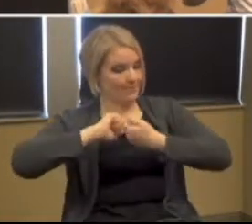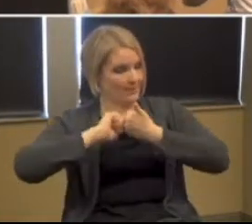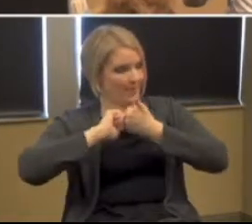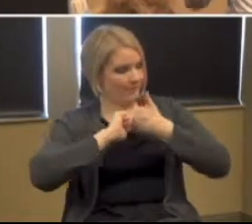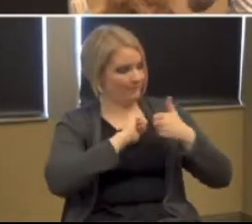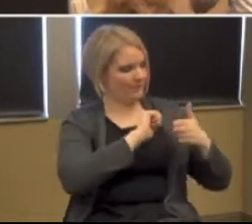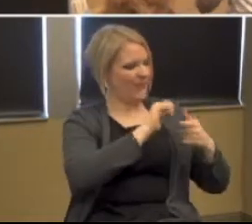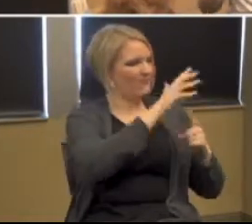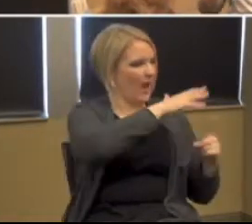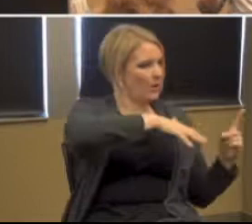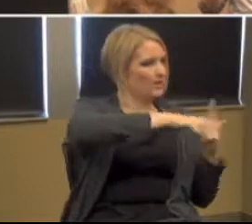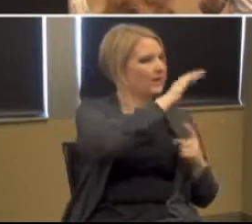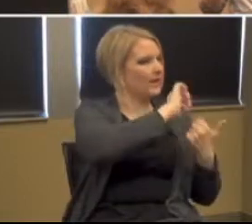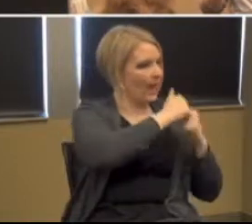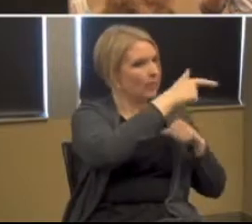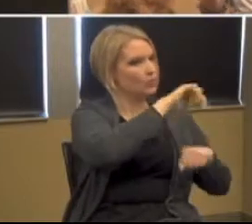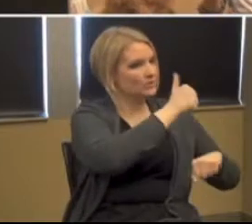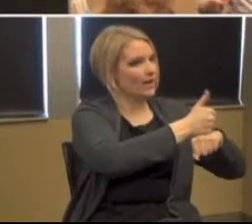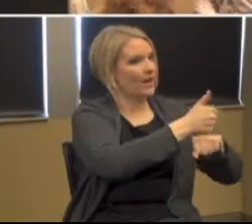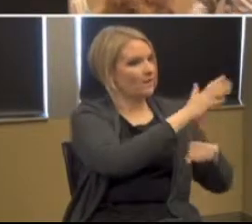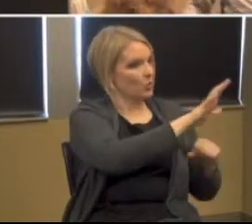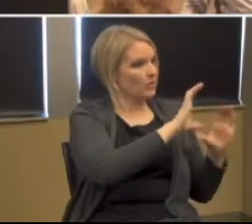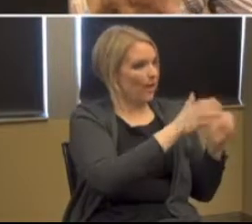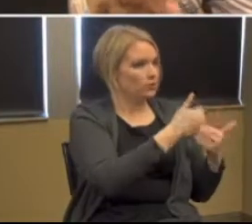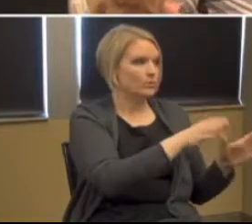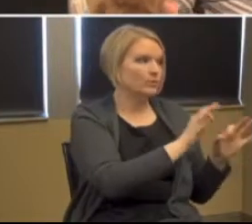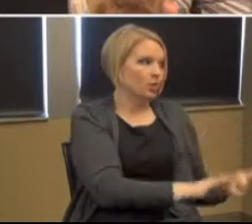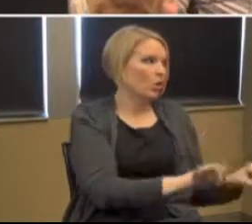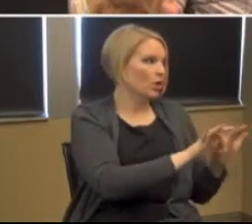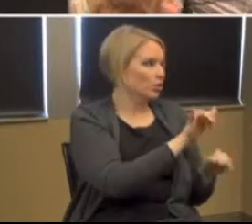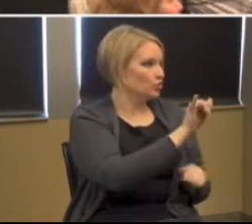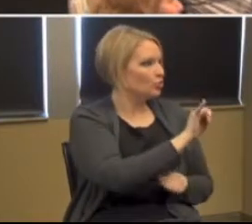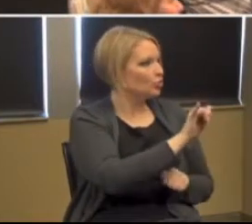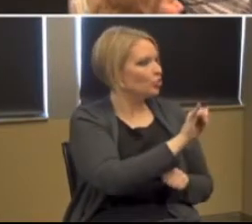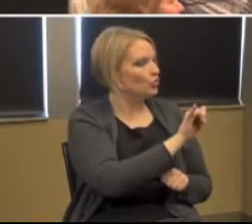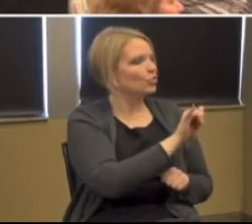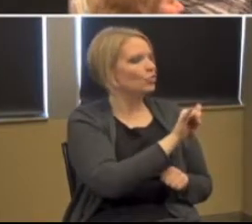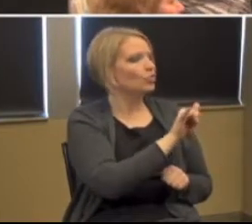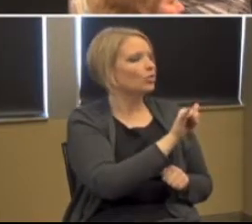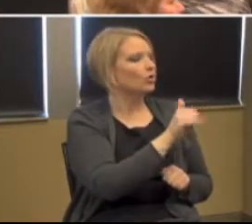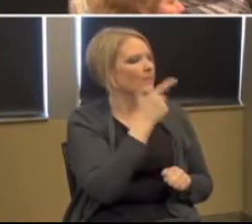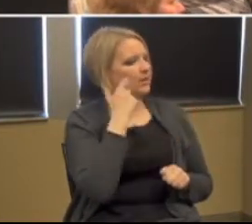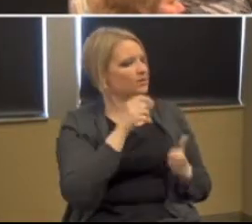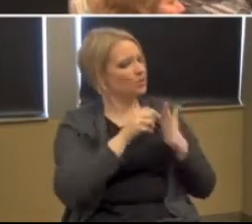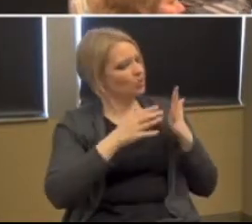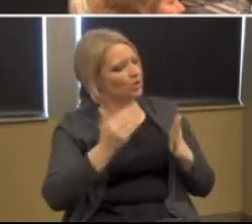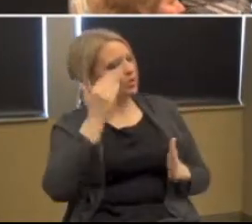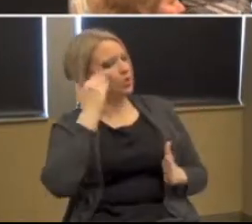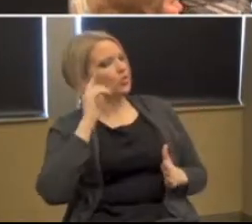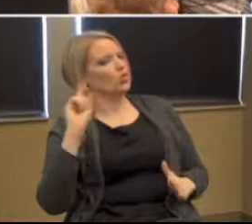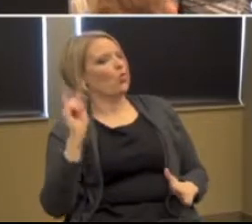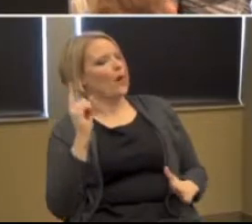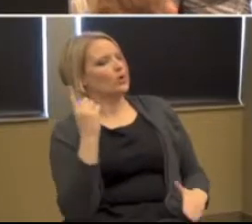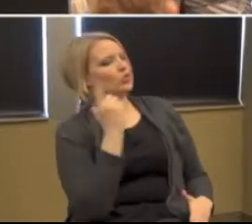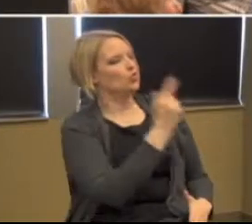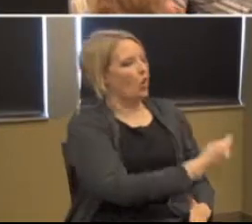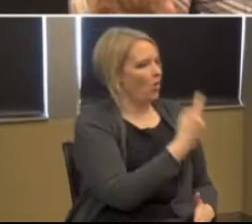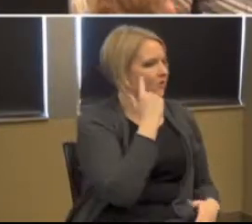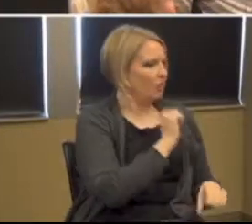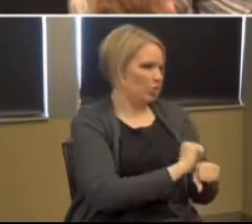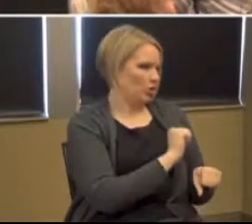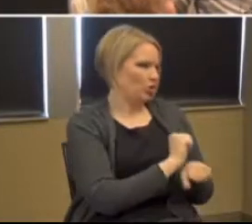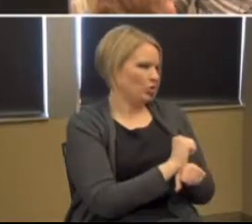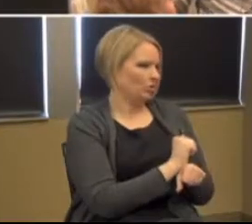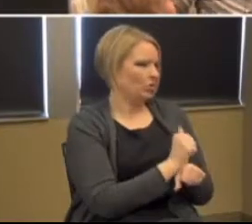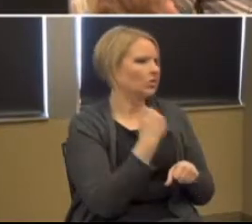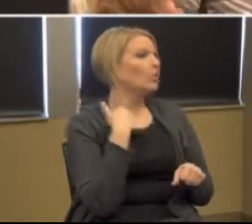up your classroom is also really important. Because then they can clearly see where to go to do their work. Another good example.